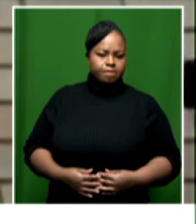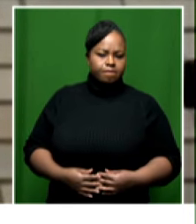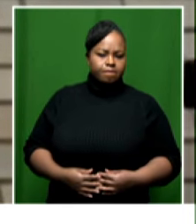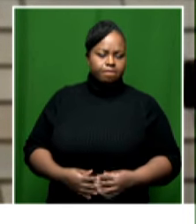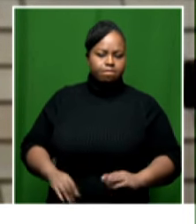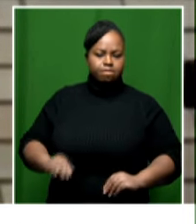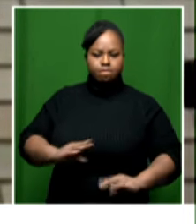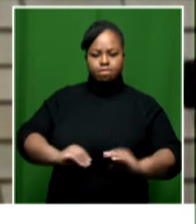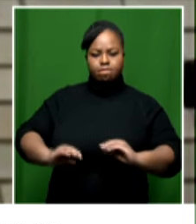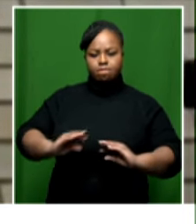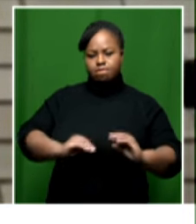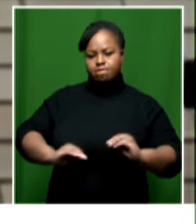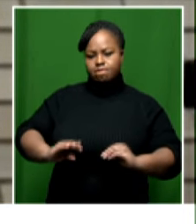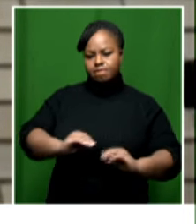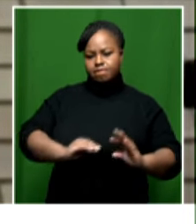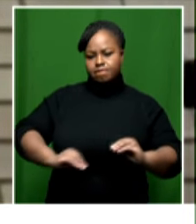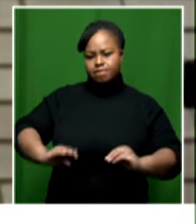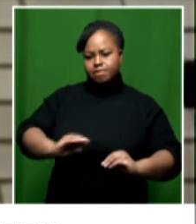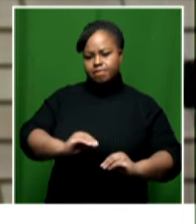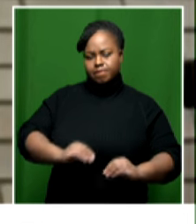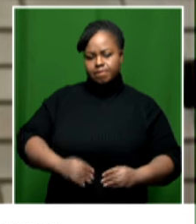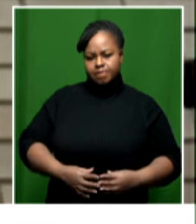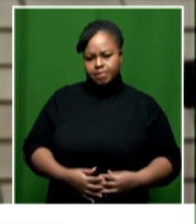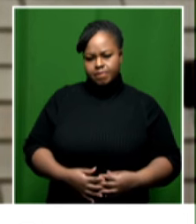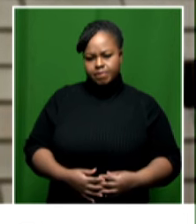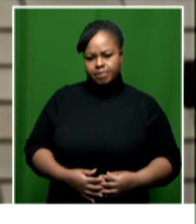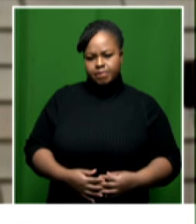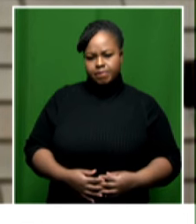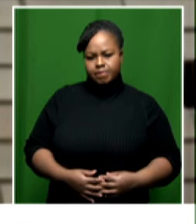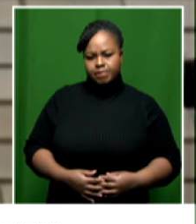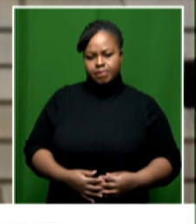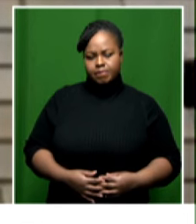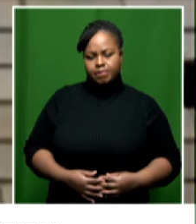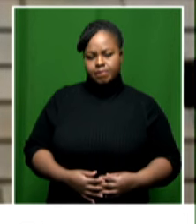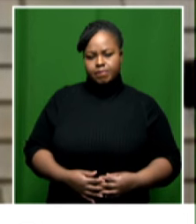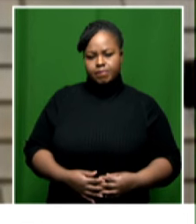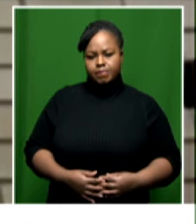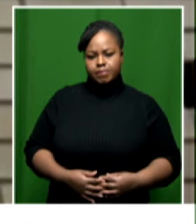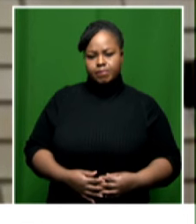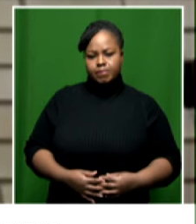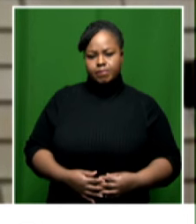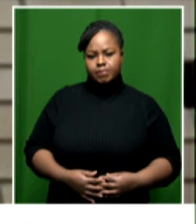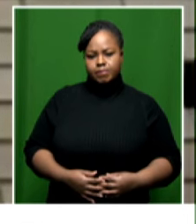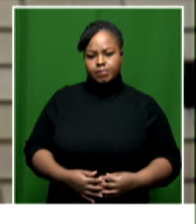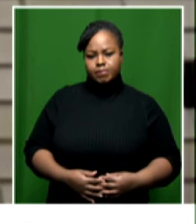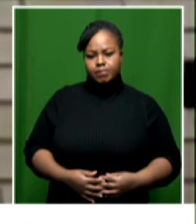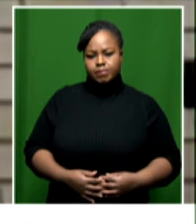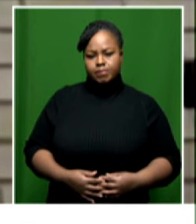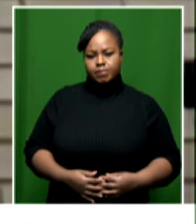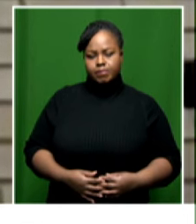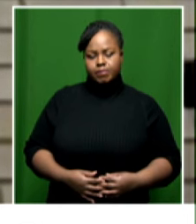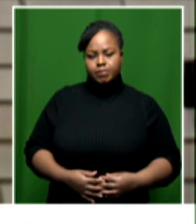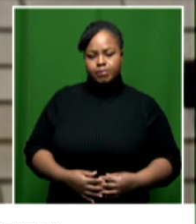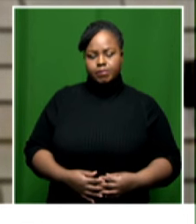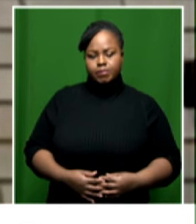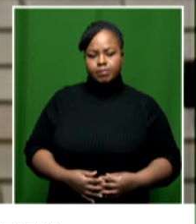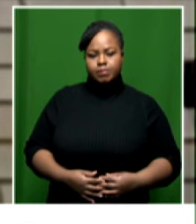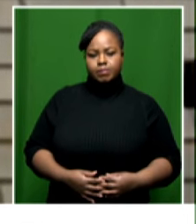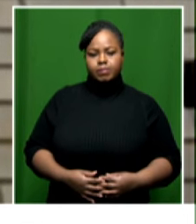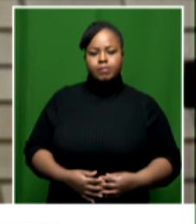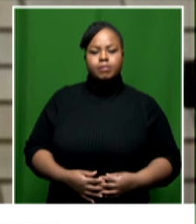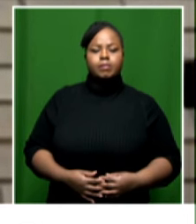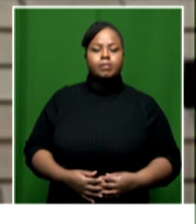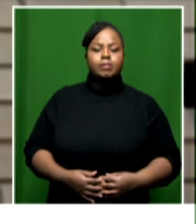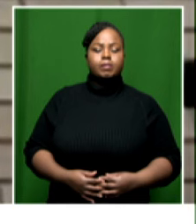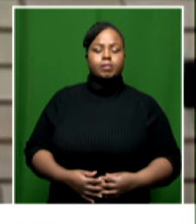in brackets, prior to the outcome of the investigation, to be invalid. B, an order declaring the